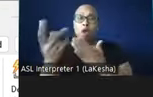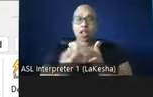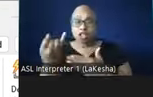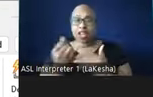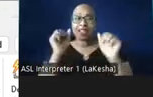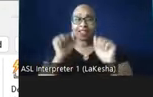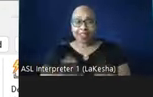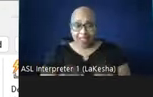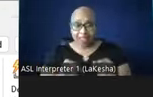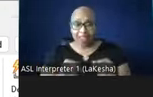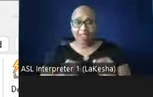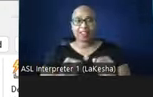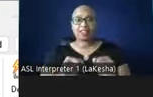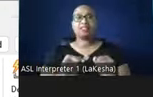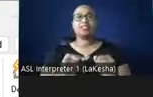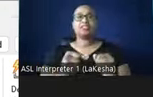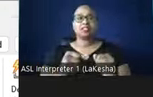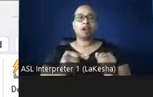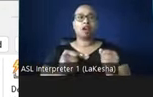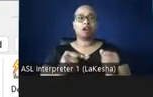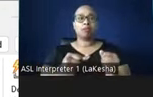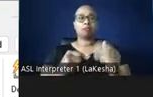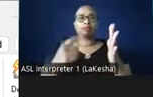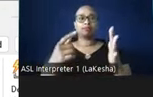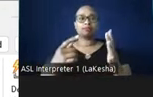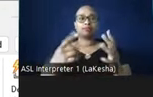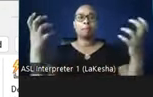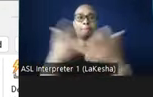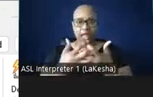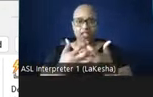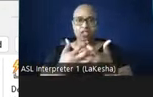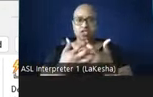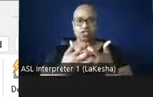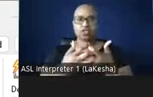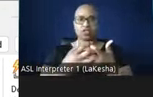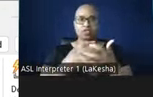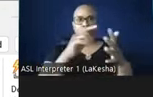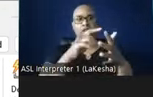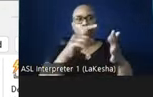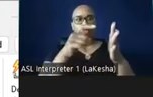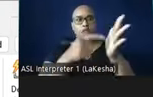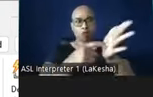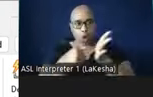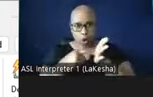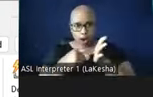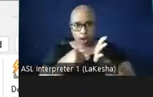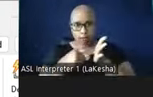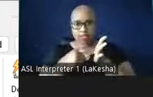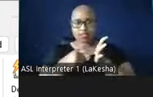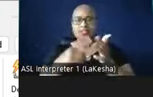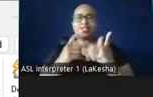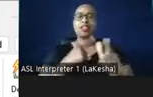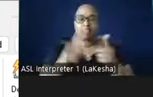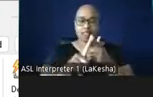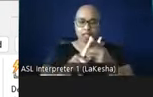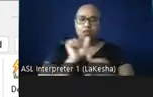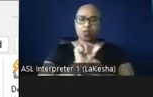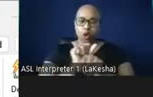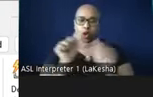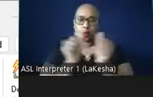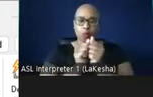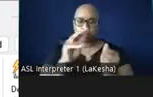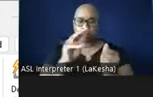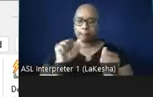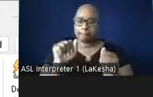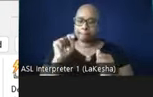then I think it's just a matter of working with that regional MAP coordinator and the regional chief of facilities.